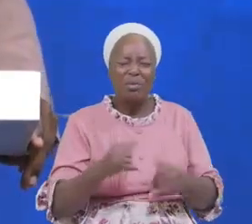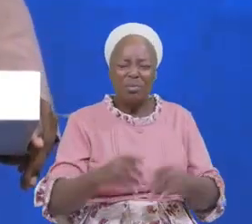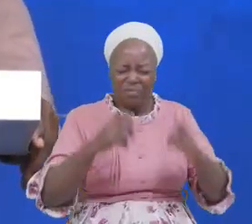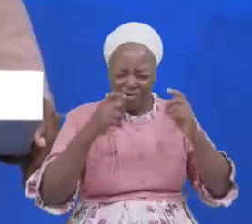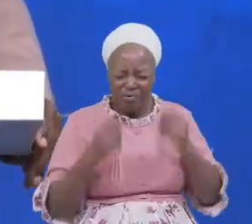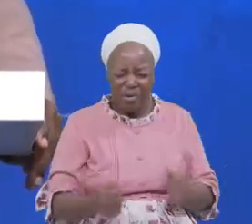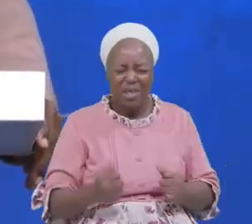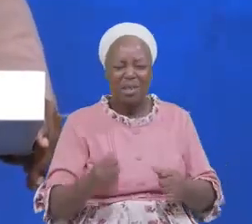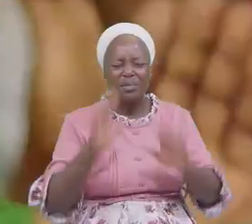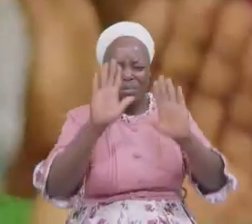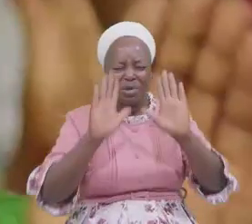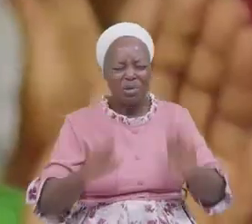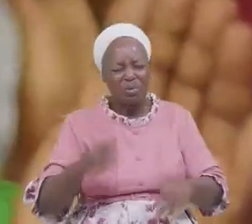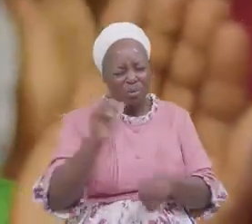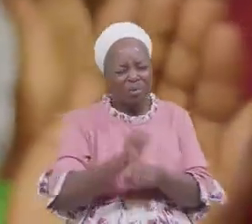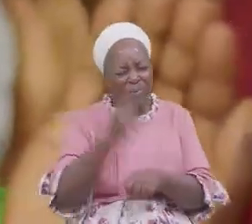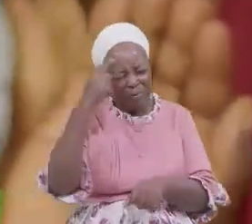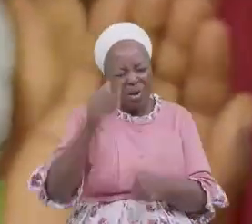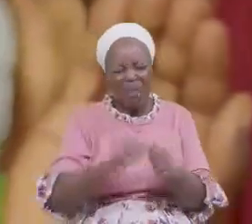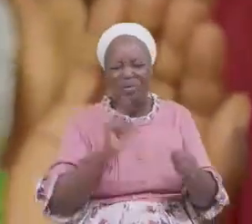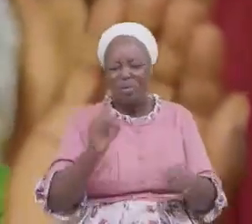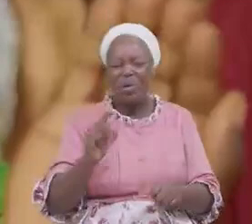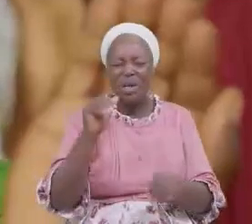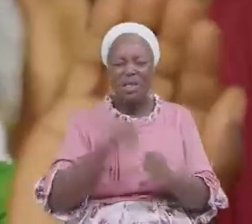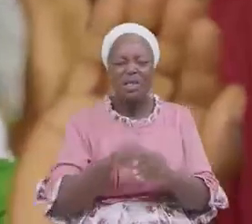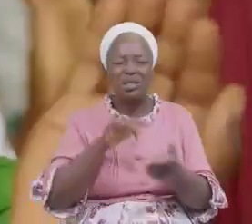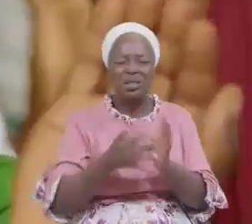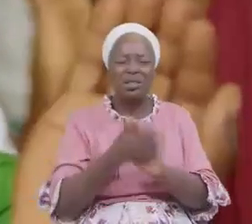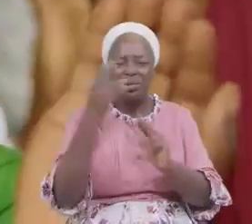in Jesus' name.